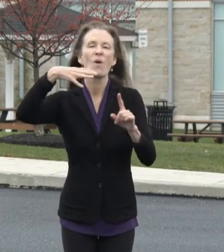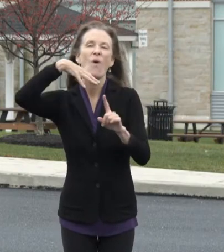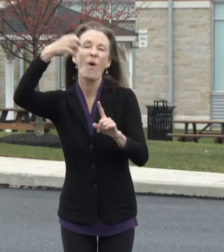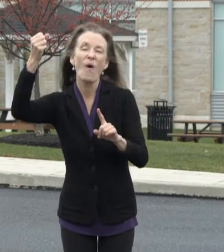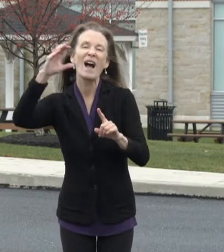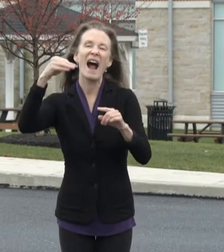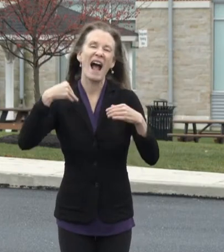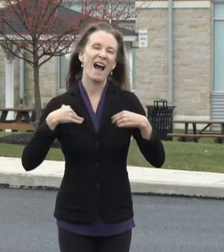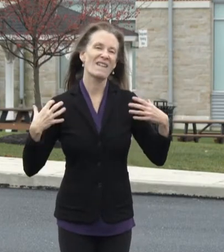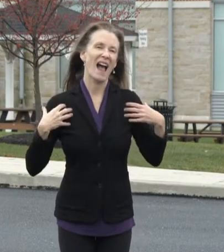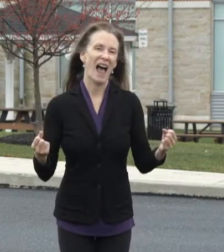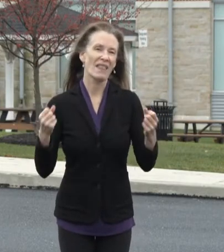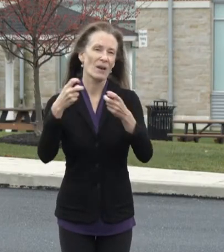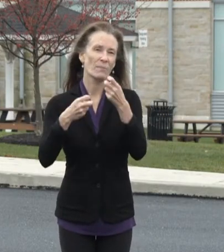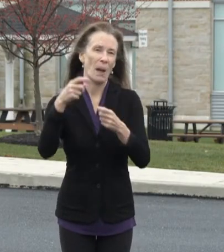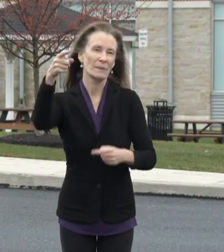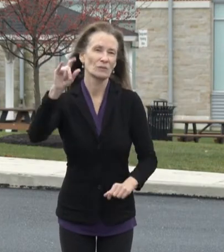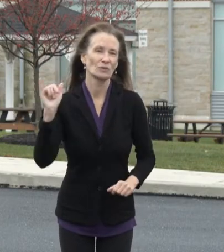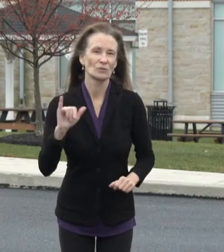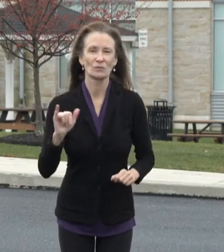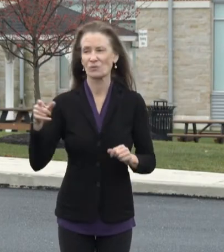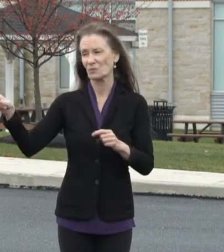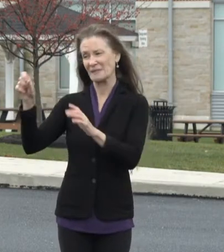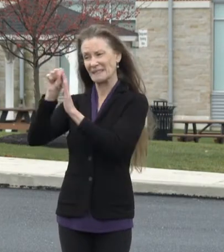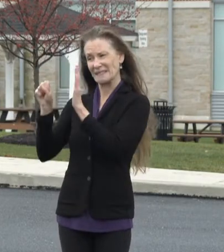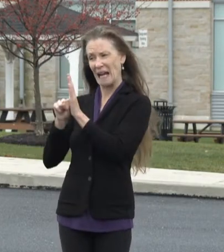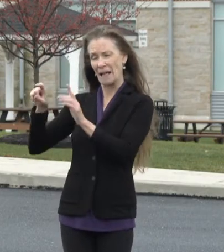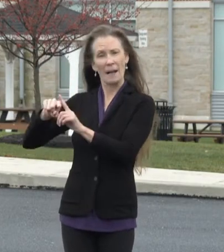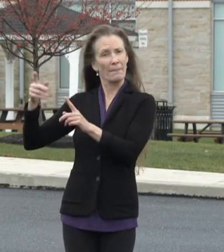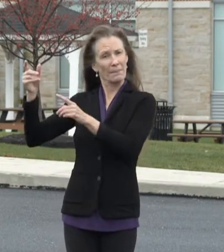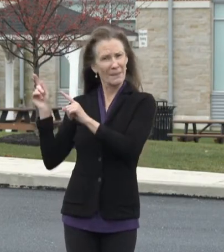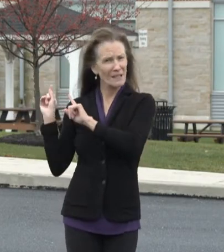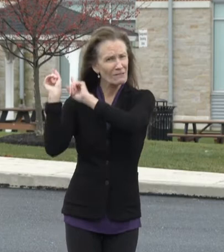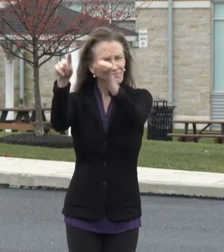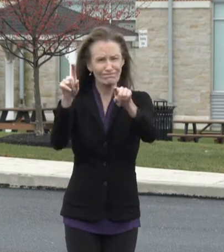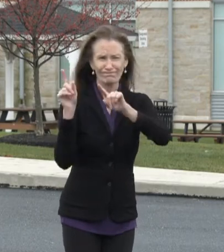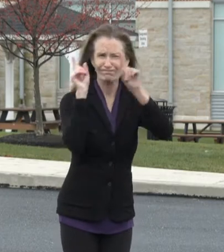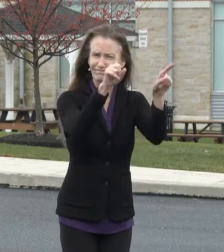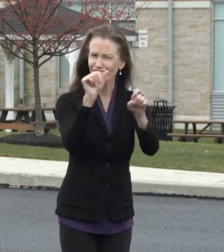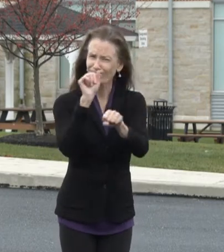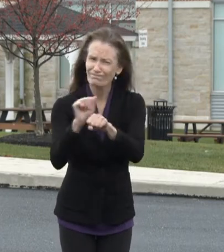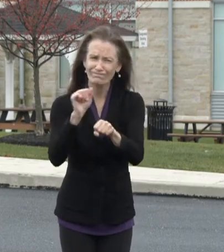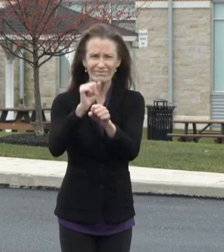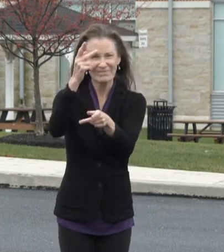center staff have done incredible work to keep the people that they serve safe during this public health